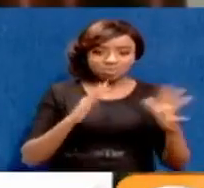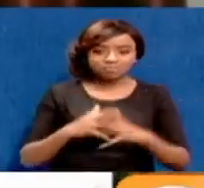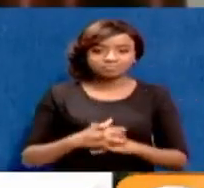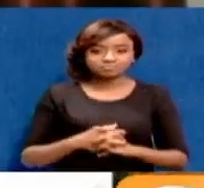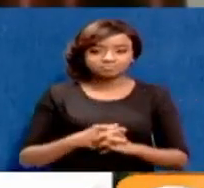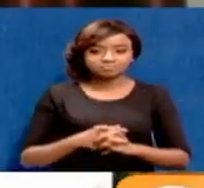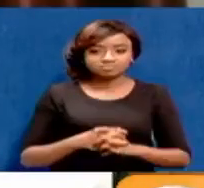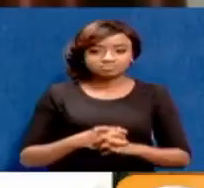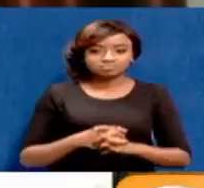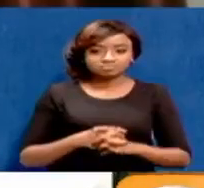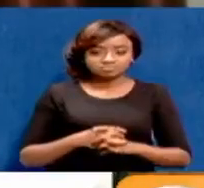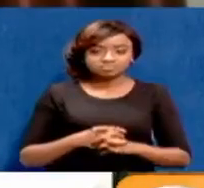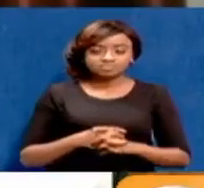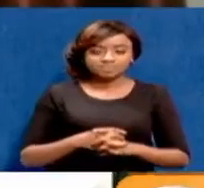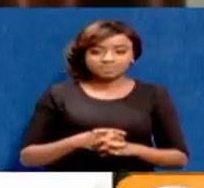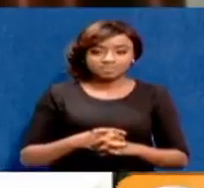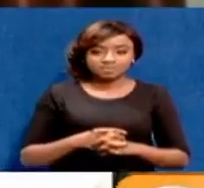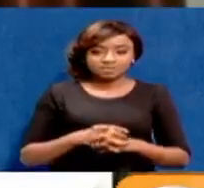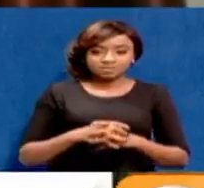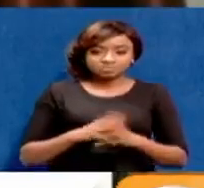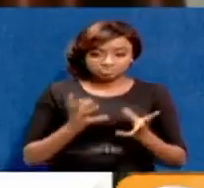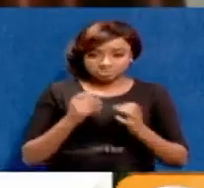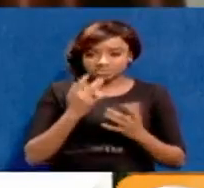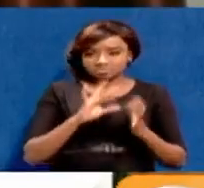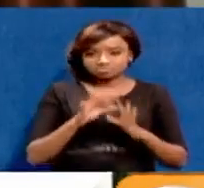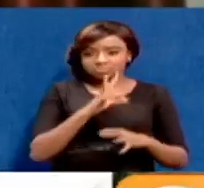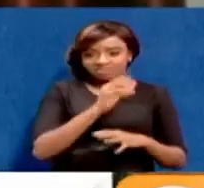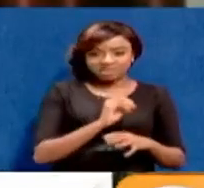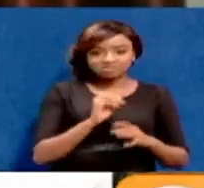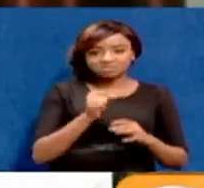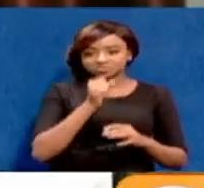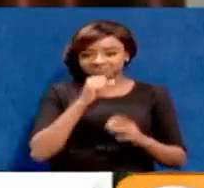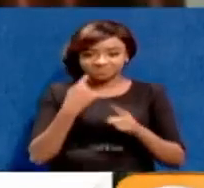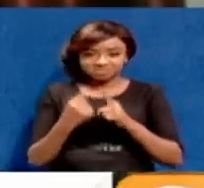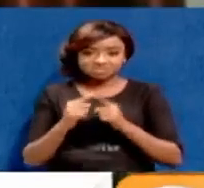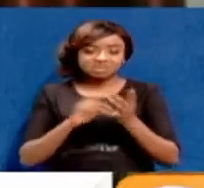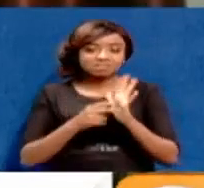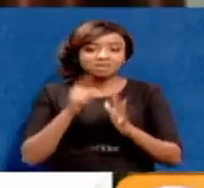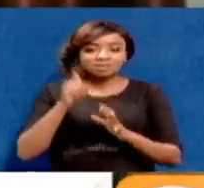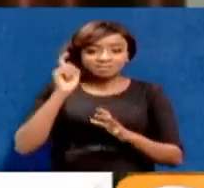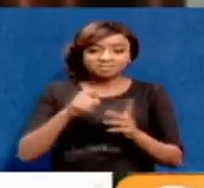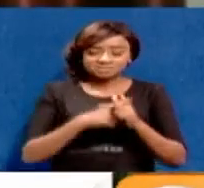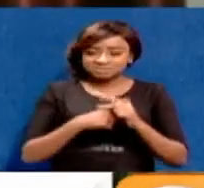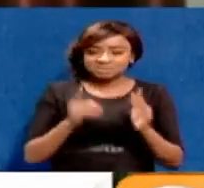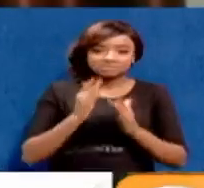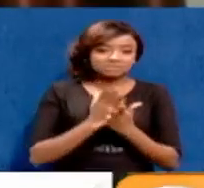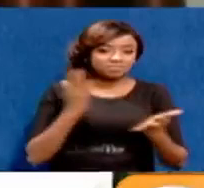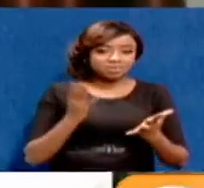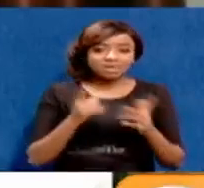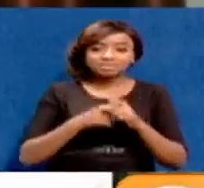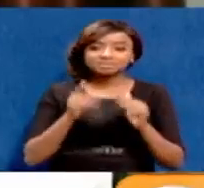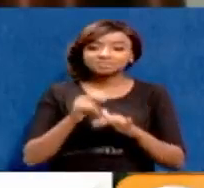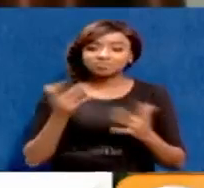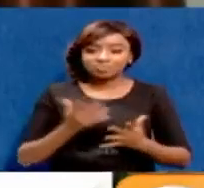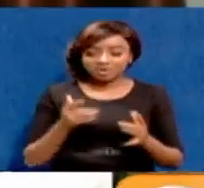patriotism. Those are 2 generations. You need about at least 30 to 50 years. And it has to start at some point. And the starting